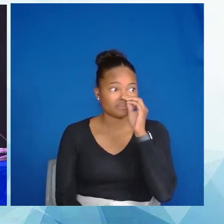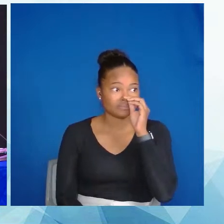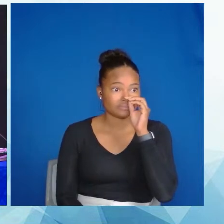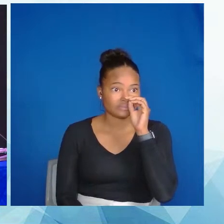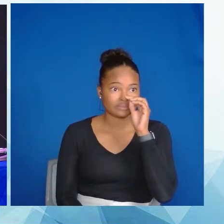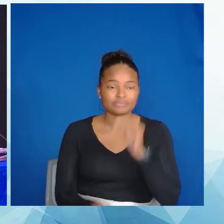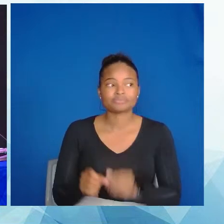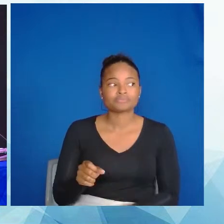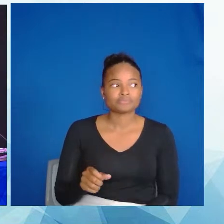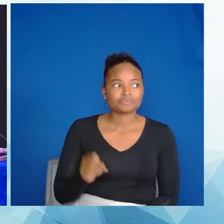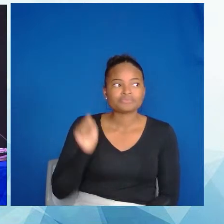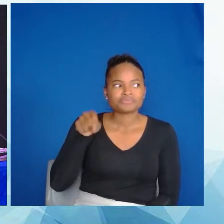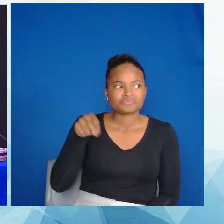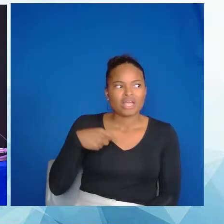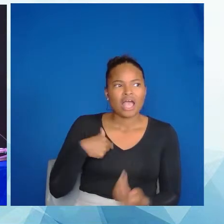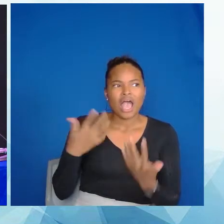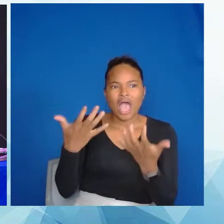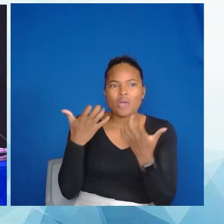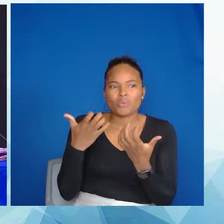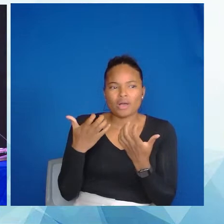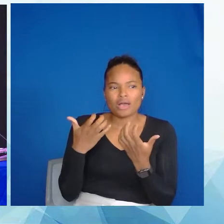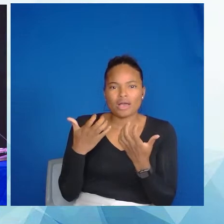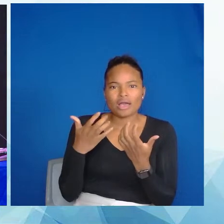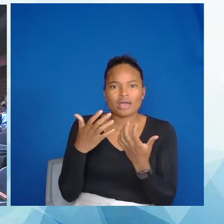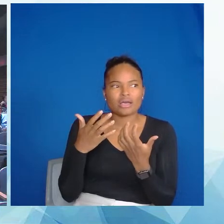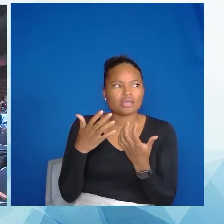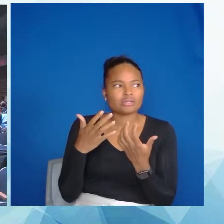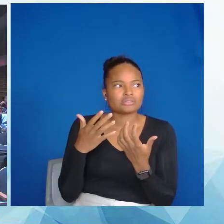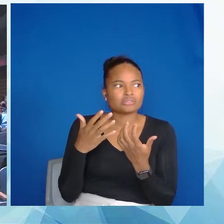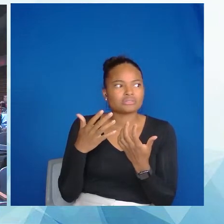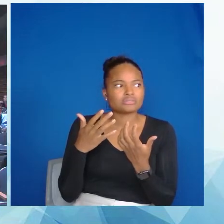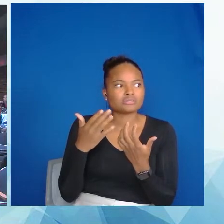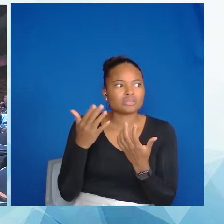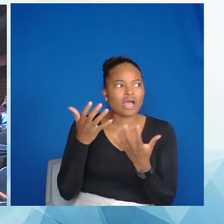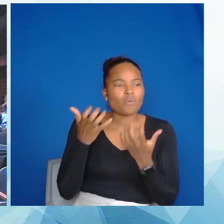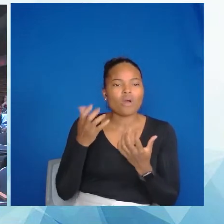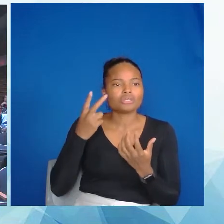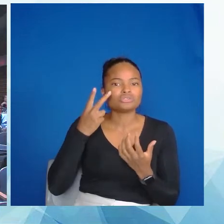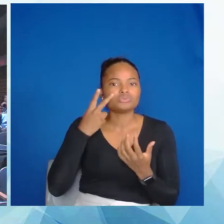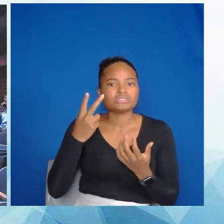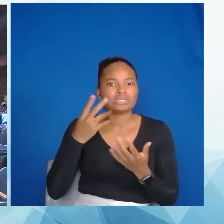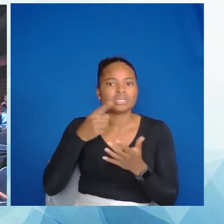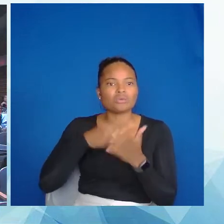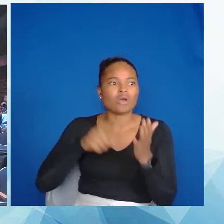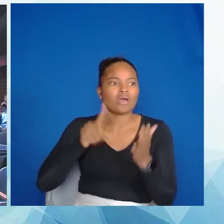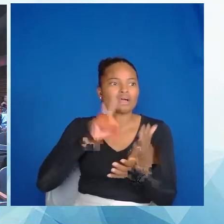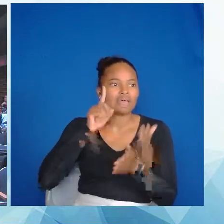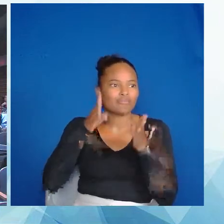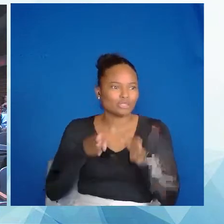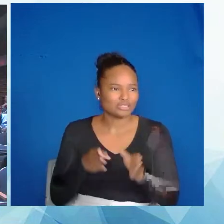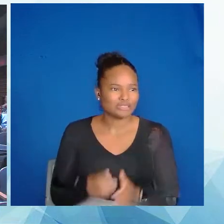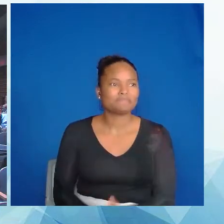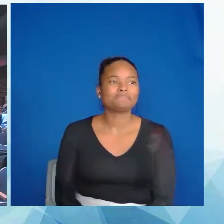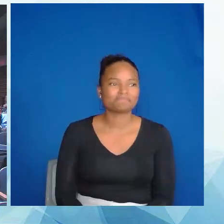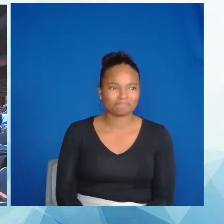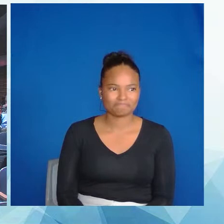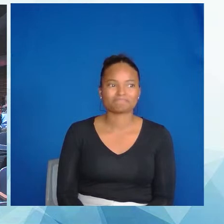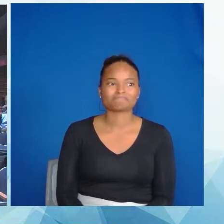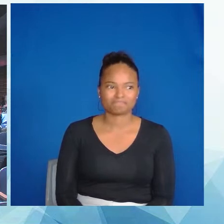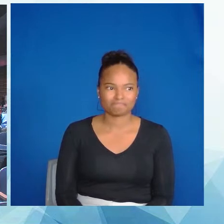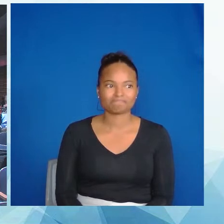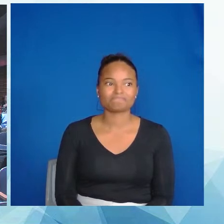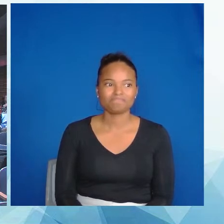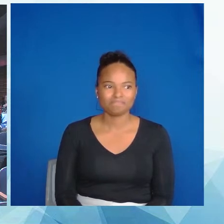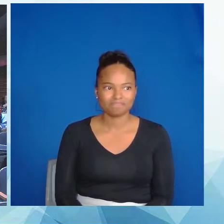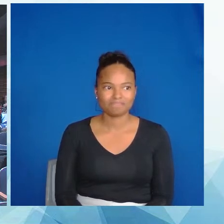Yes, I would like to hear from them, particularly deaf committee members, the deaf individual, please. Yes, this is Mike Olivier. Thank you, everyone, and